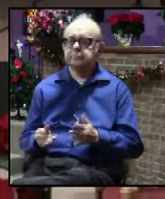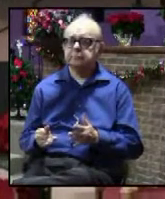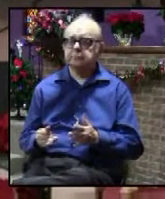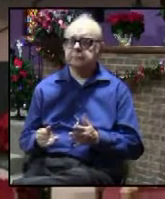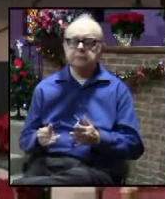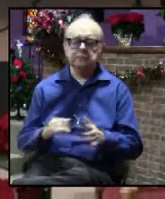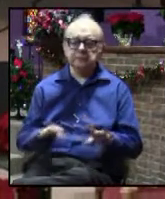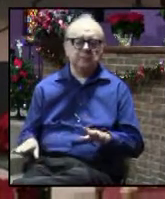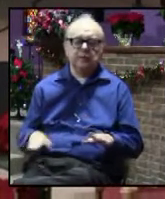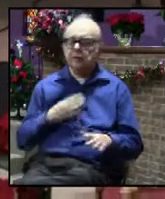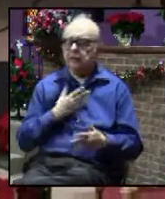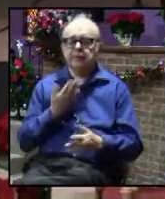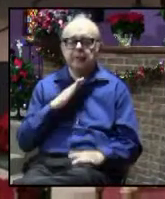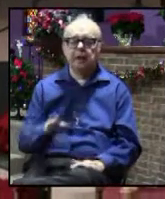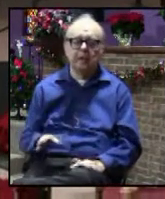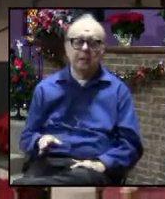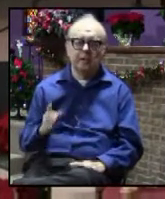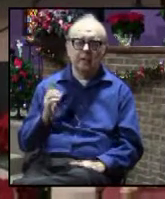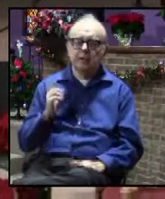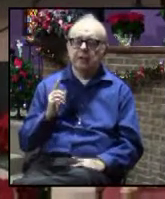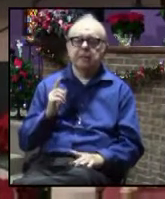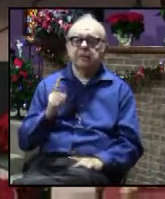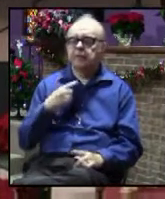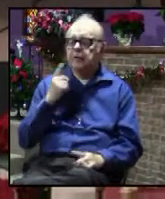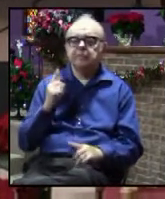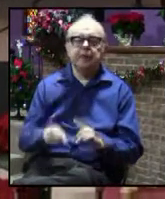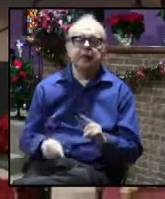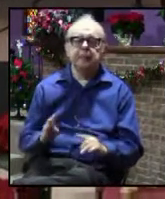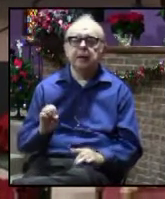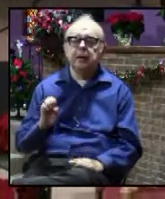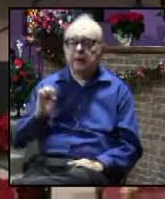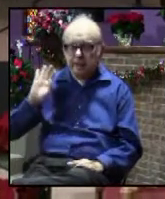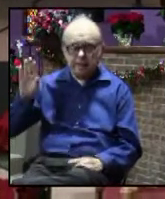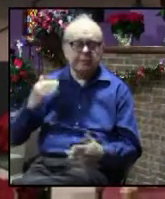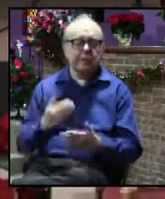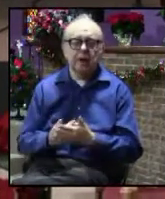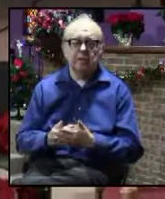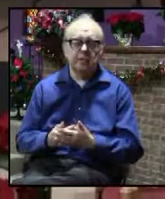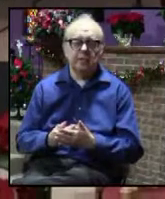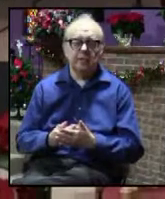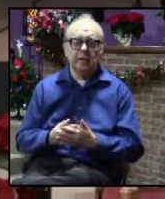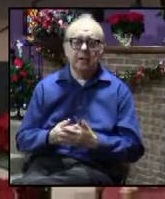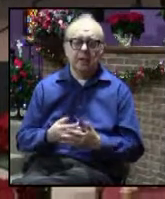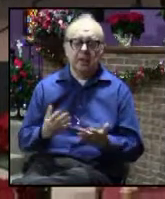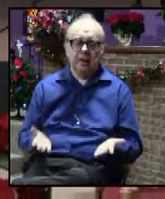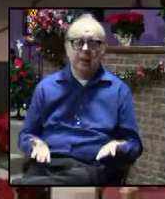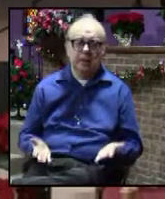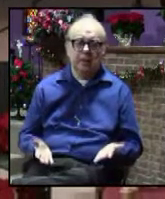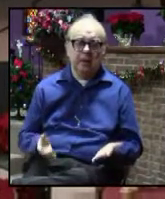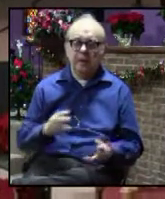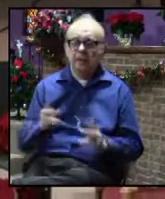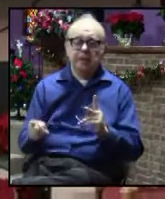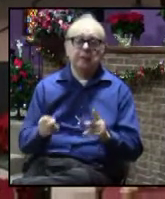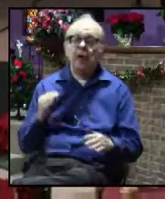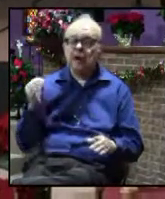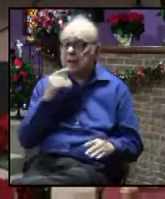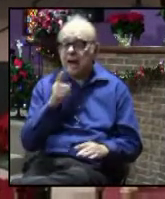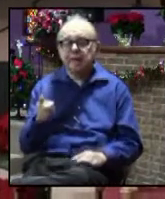you've done this, you've done that you cannot be the child of God. I'm here to tell you they are telling you a